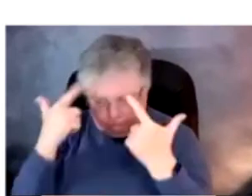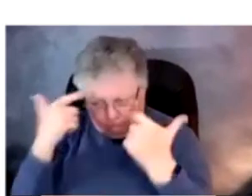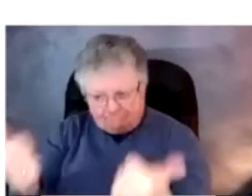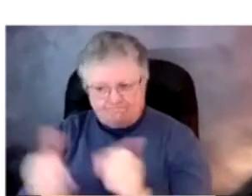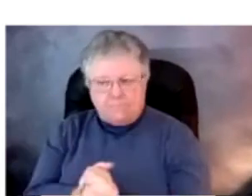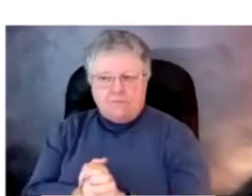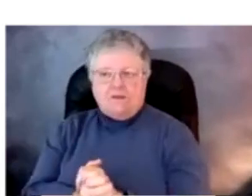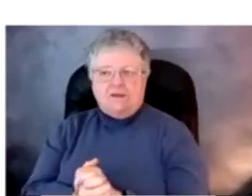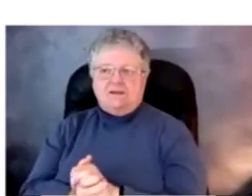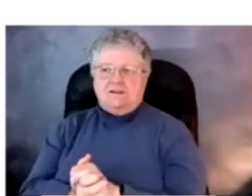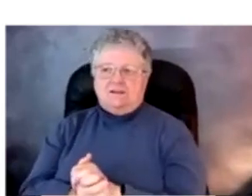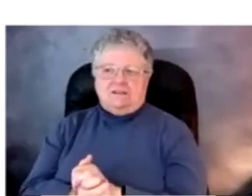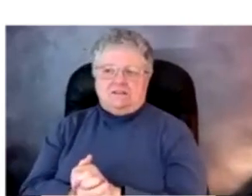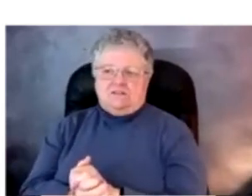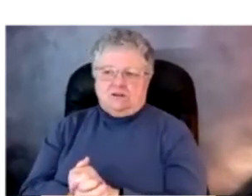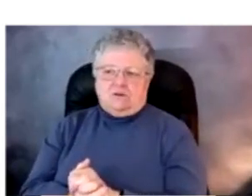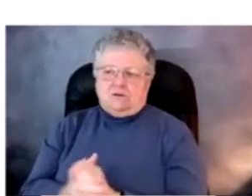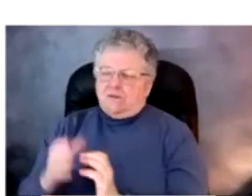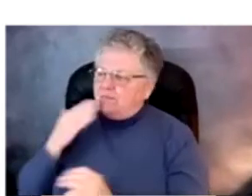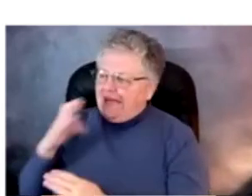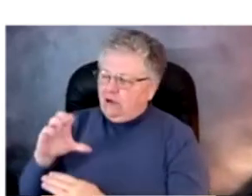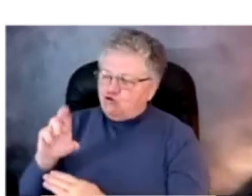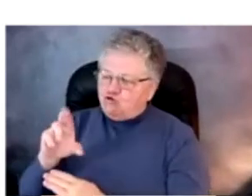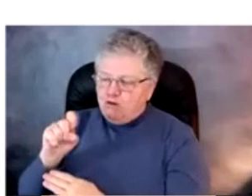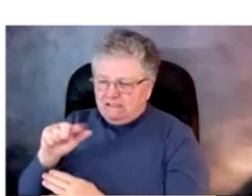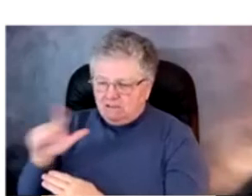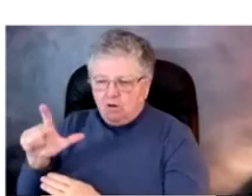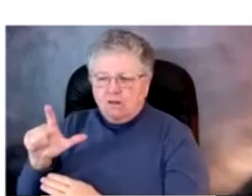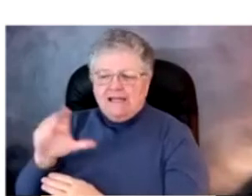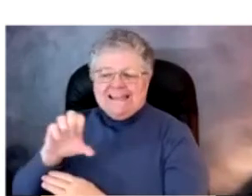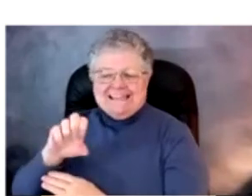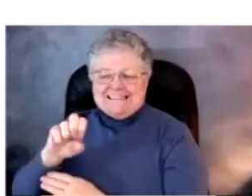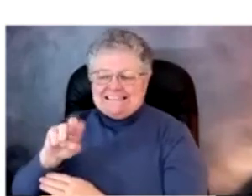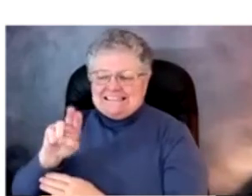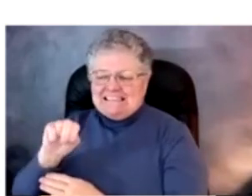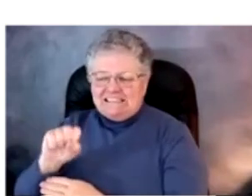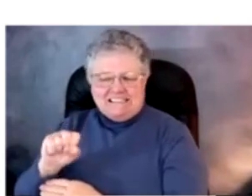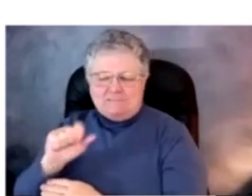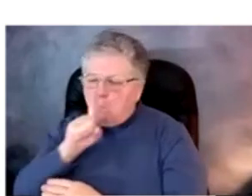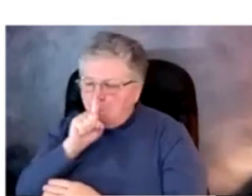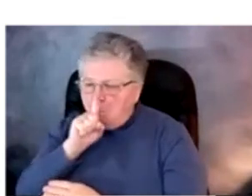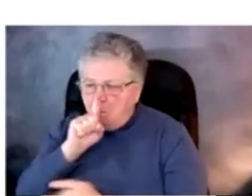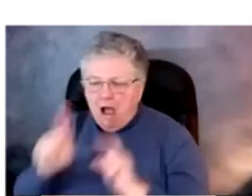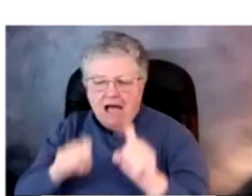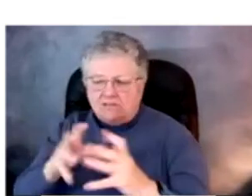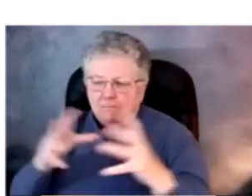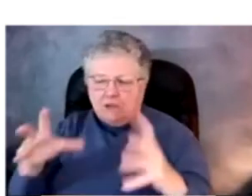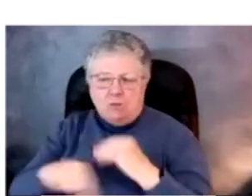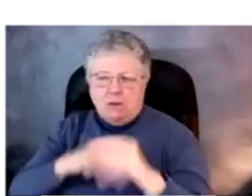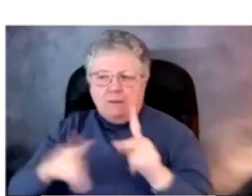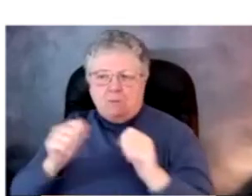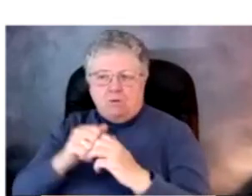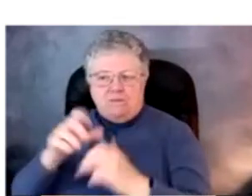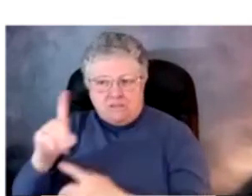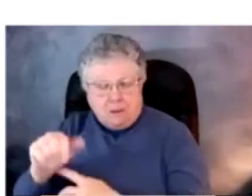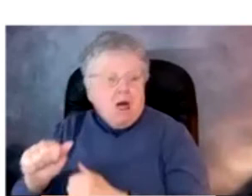Yeah, thanks, Crystal. The census doesn't really focus on people with disabilities, and they could ask more questions. And there are some surveys that ask federal surveys